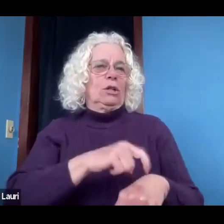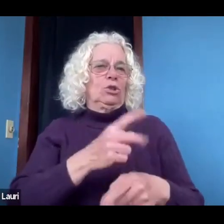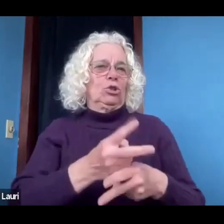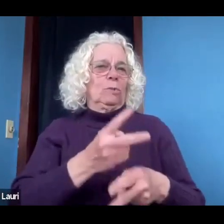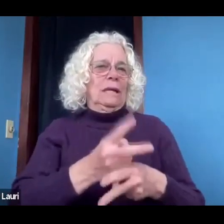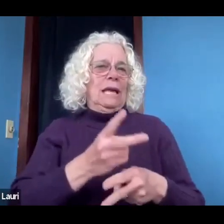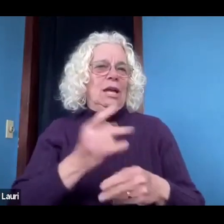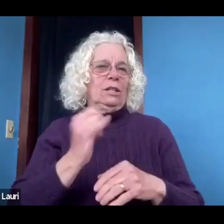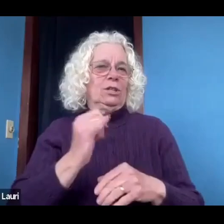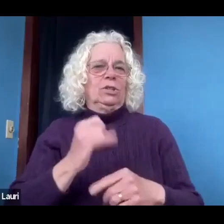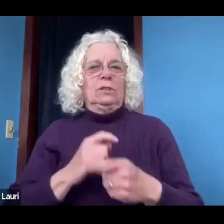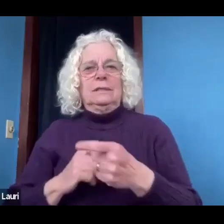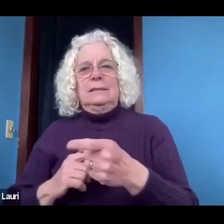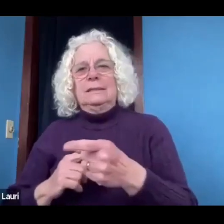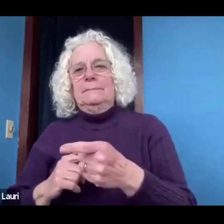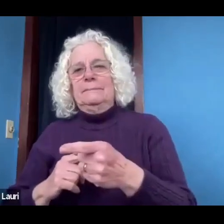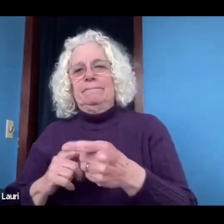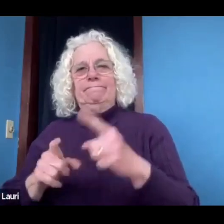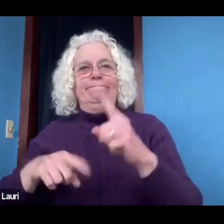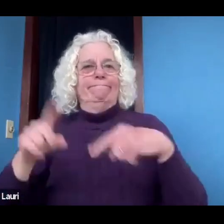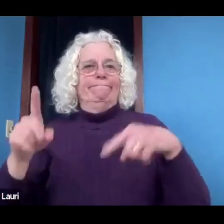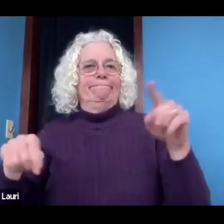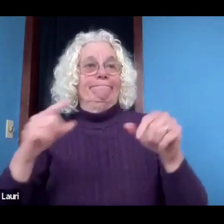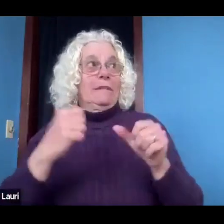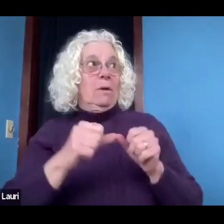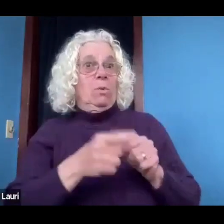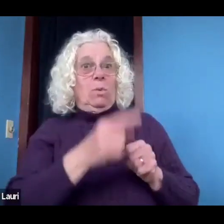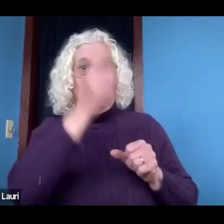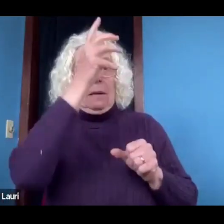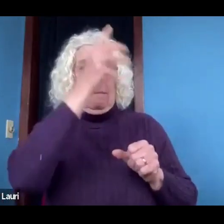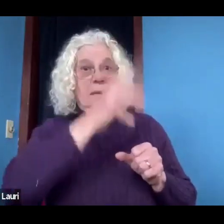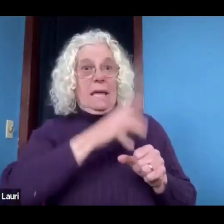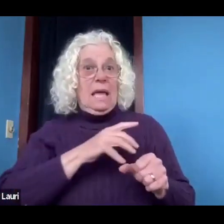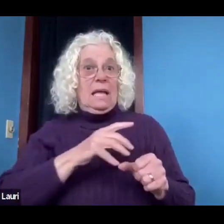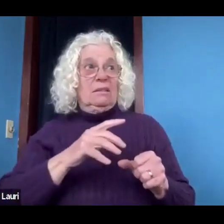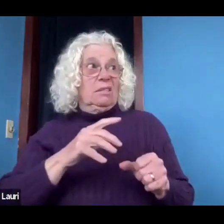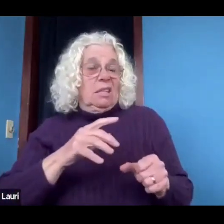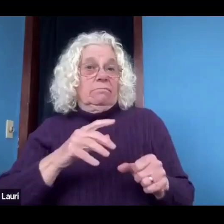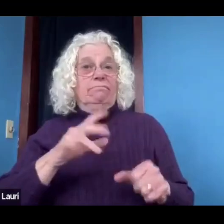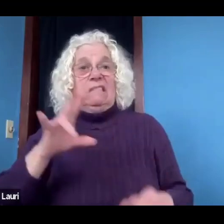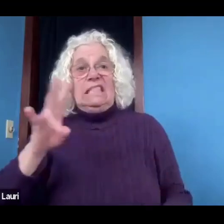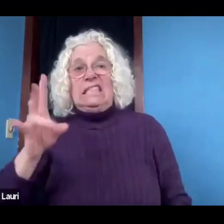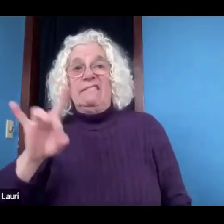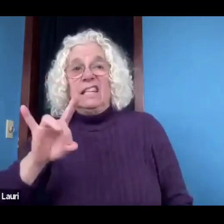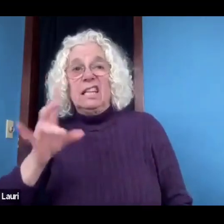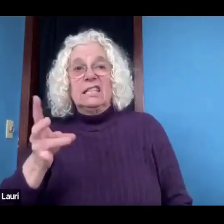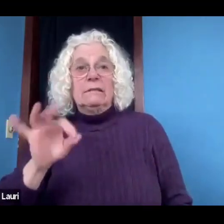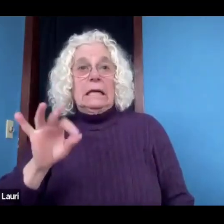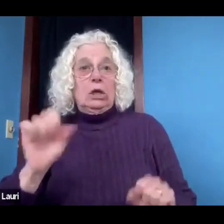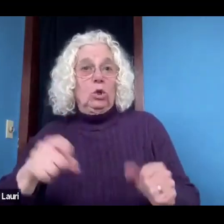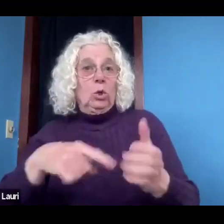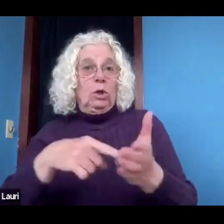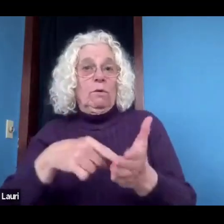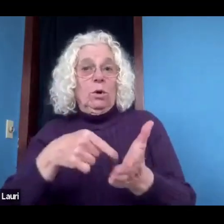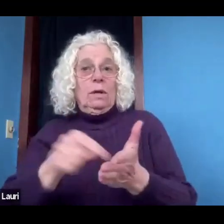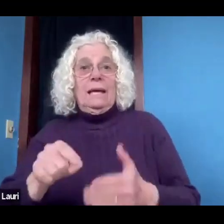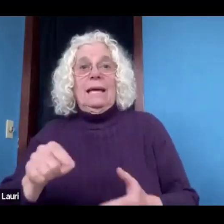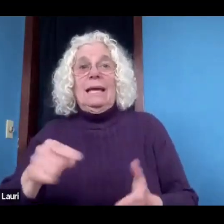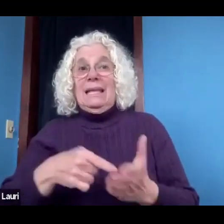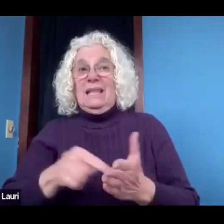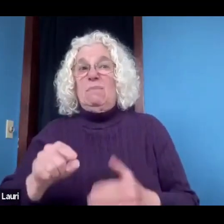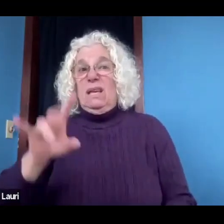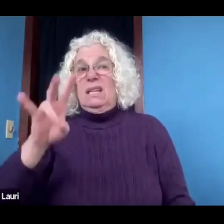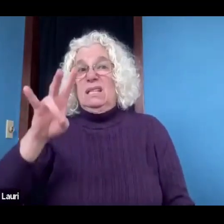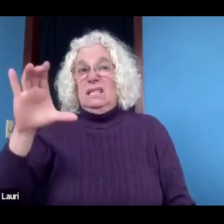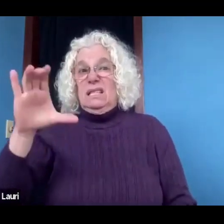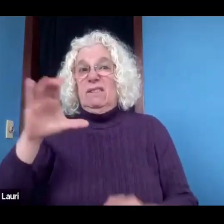Yeah, it really varies. We worked with a fellow that was in his late 70s and had the ability to pay, but he was paying $700 a month or more